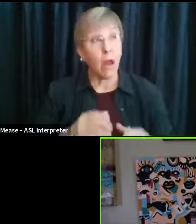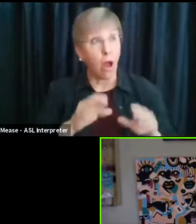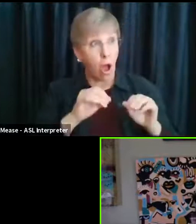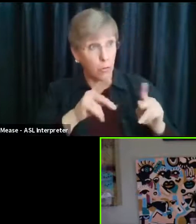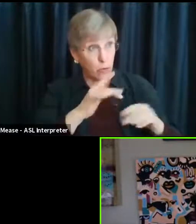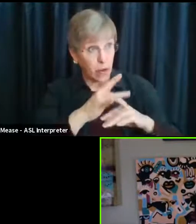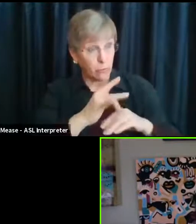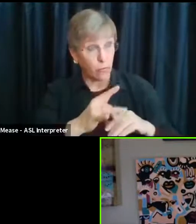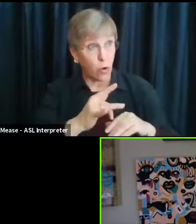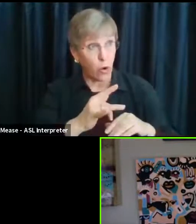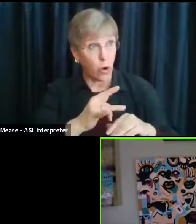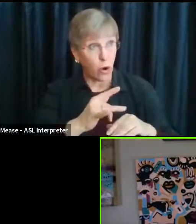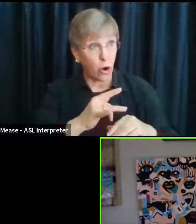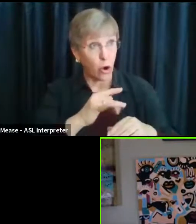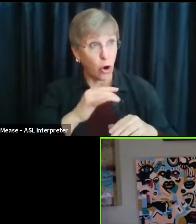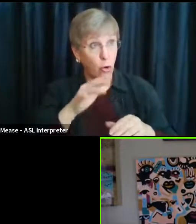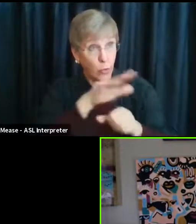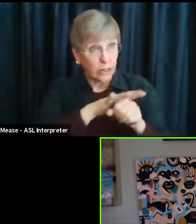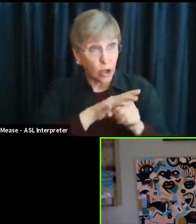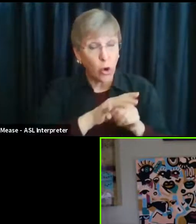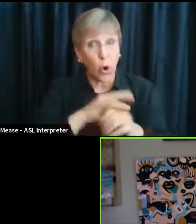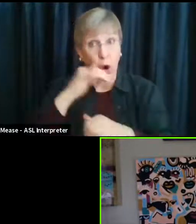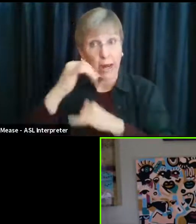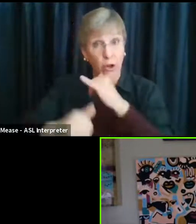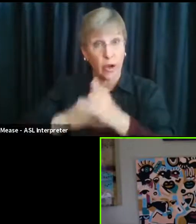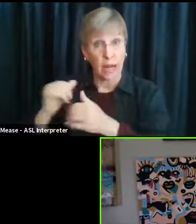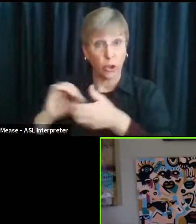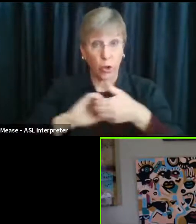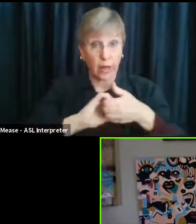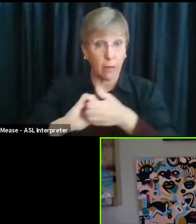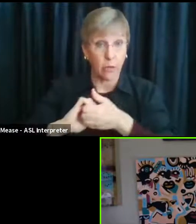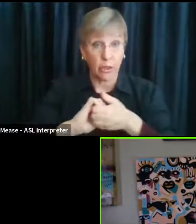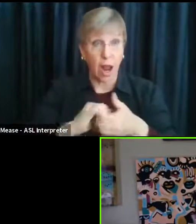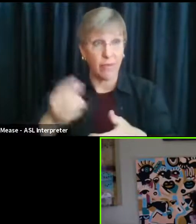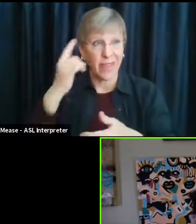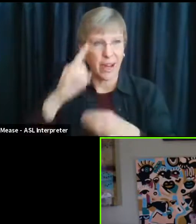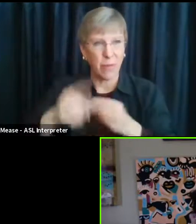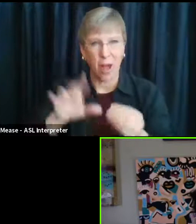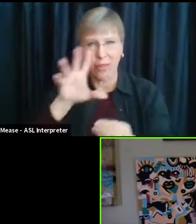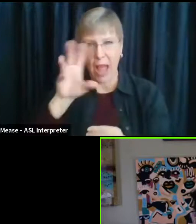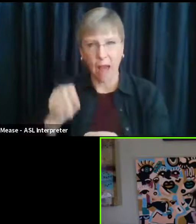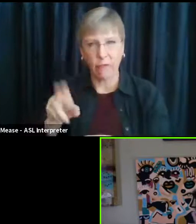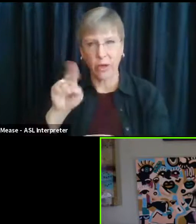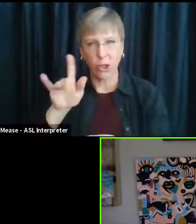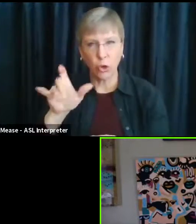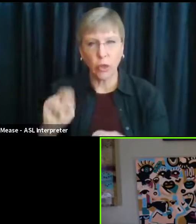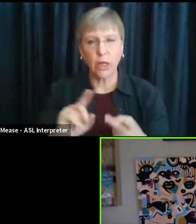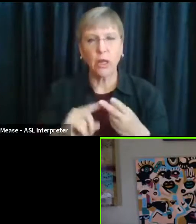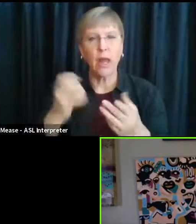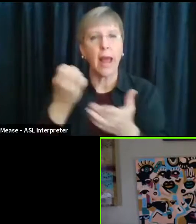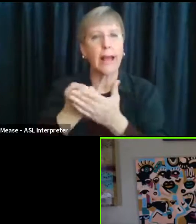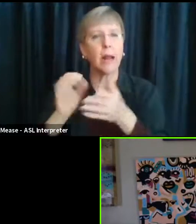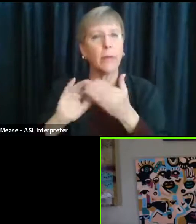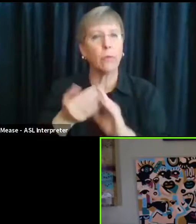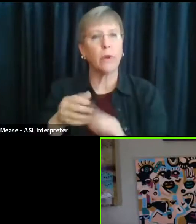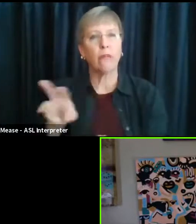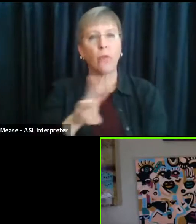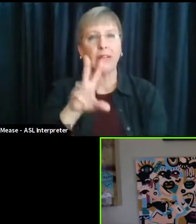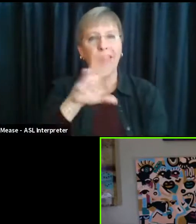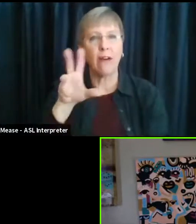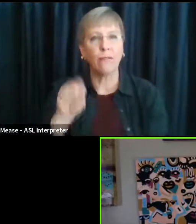international collaboration here? This faculty member has in mind the African Union, the Economic Community of West